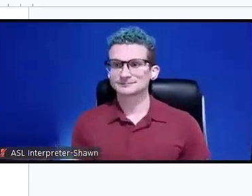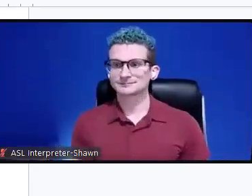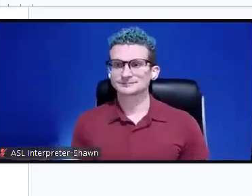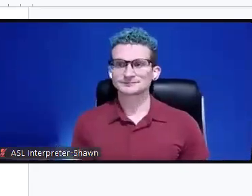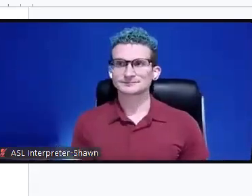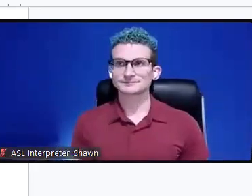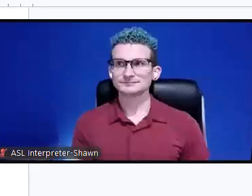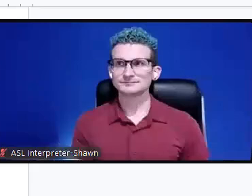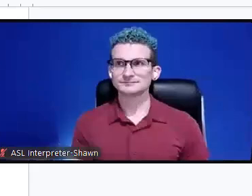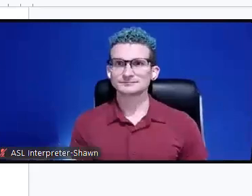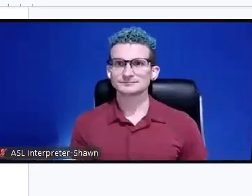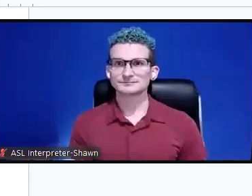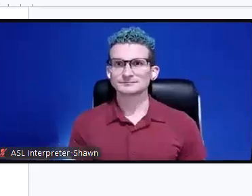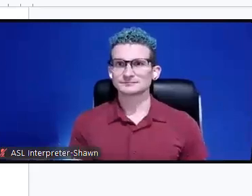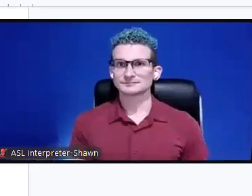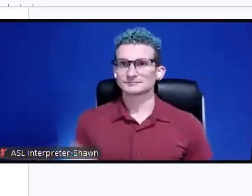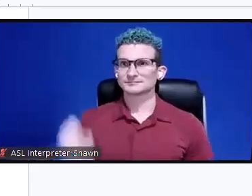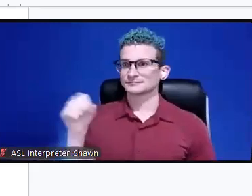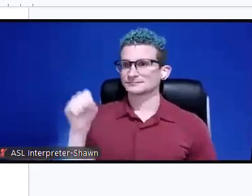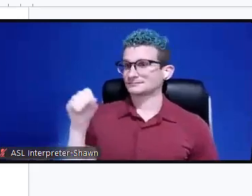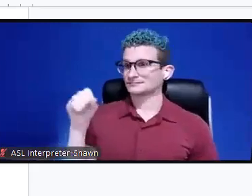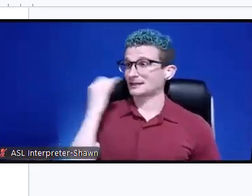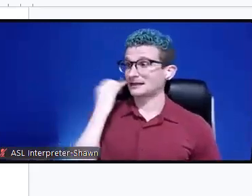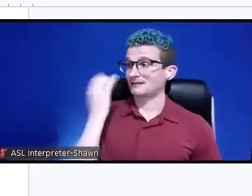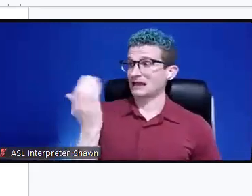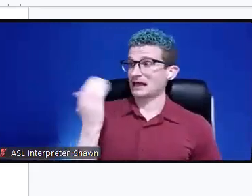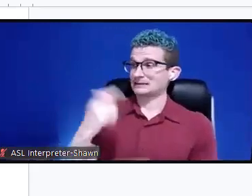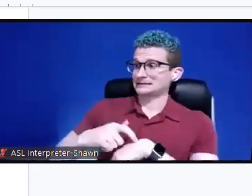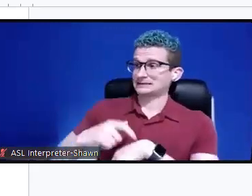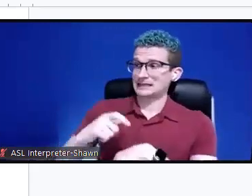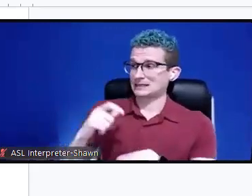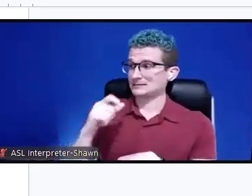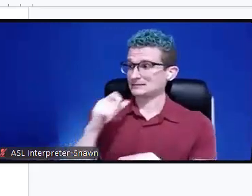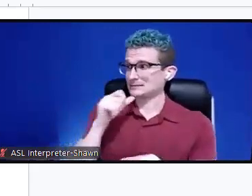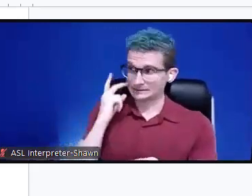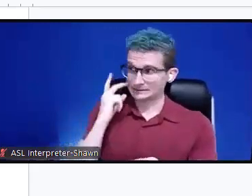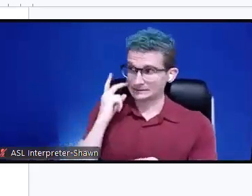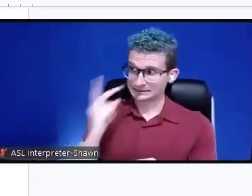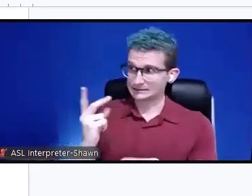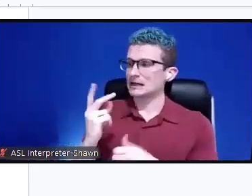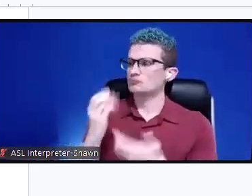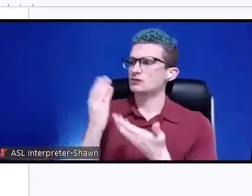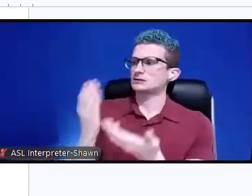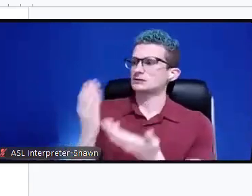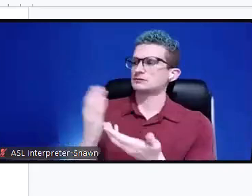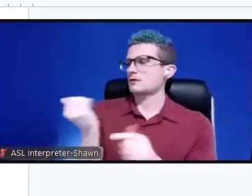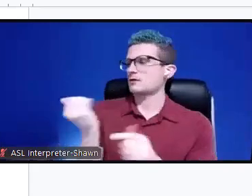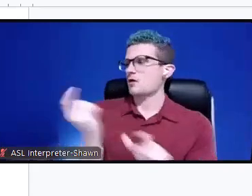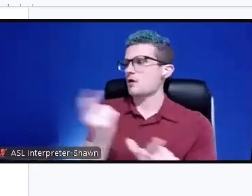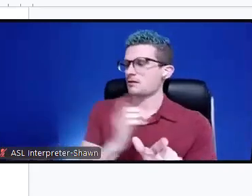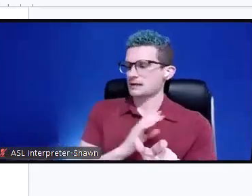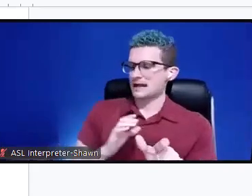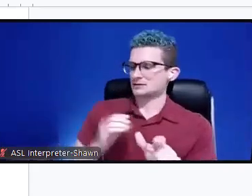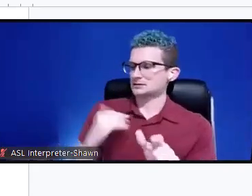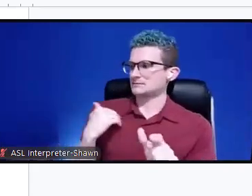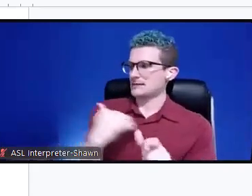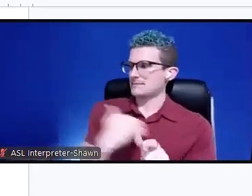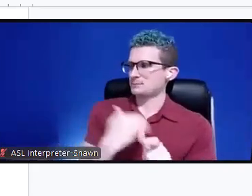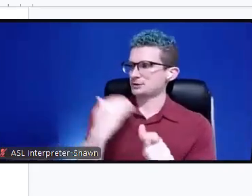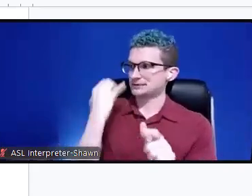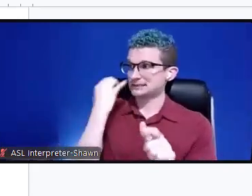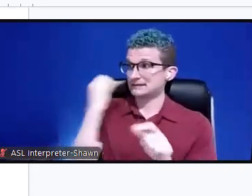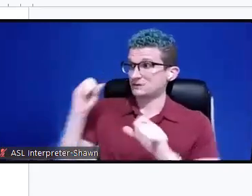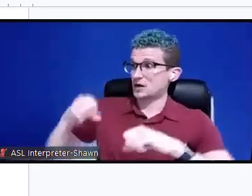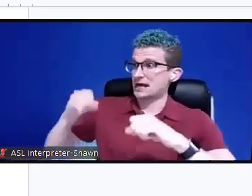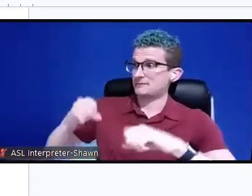Yeah, if you didn't get to one last time, I would highly suggest as a council member, if you're able to and have the capacities to attend, if it's in person